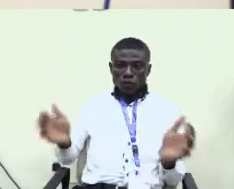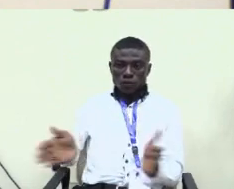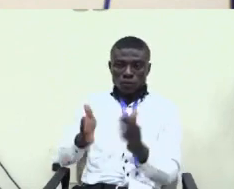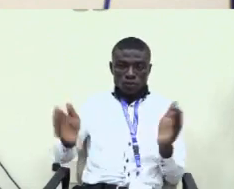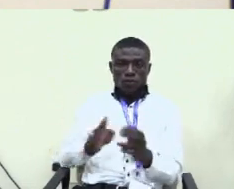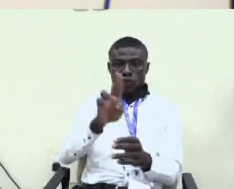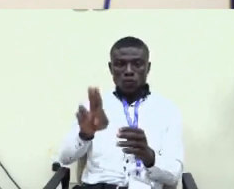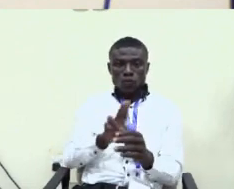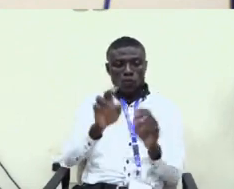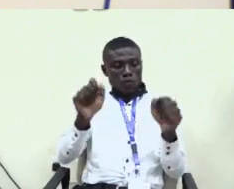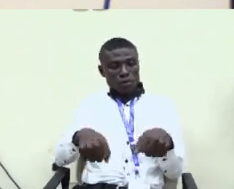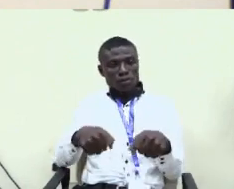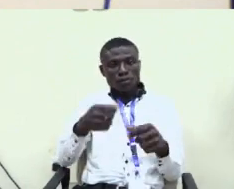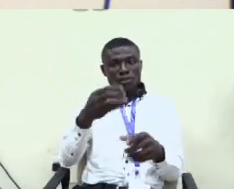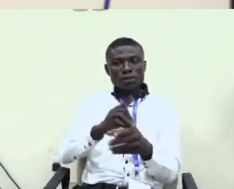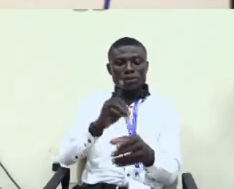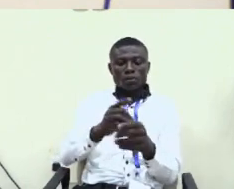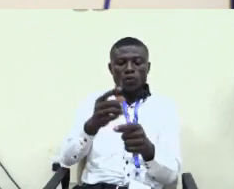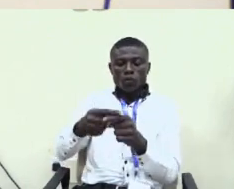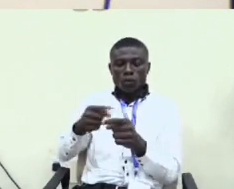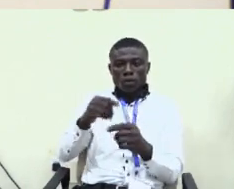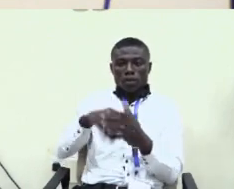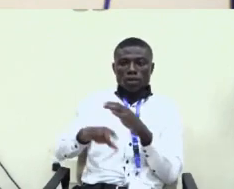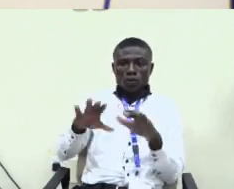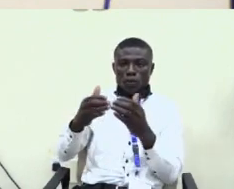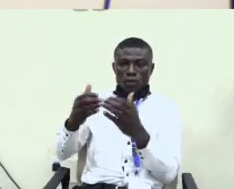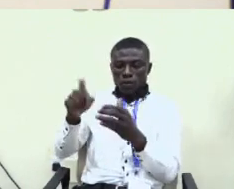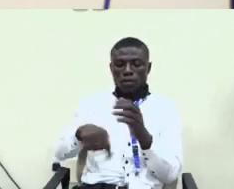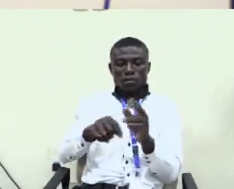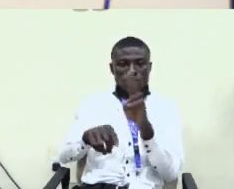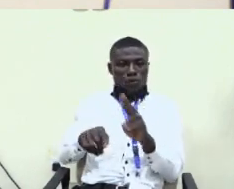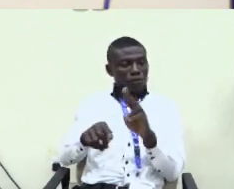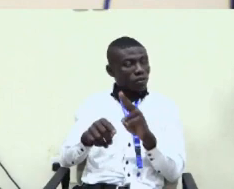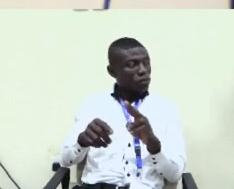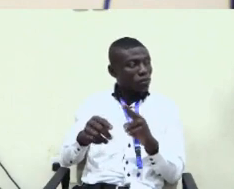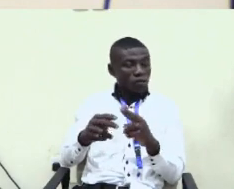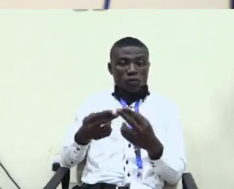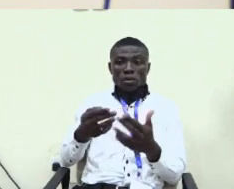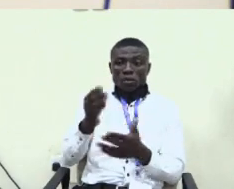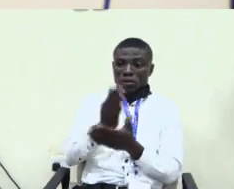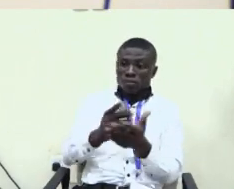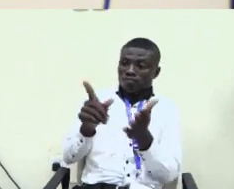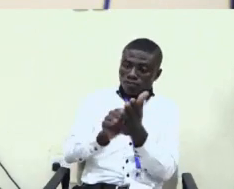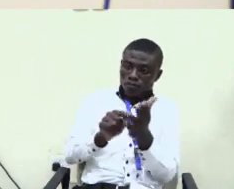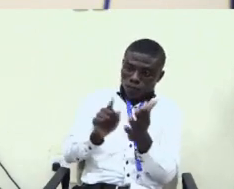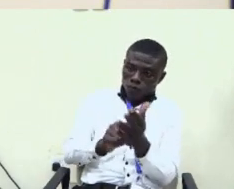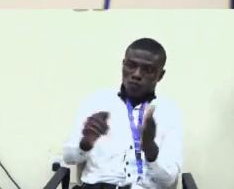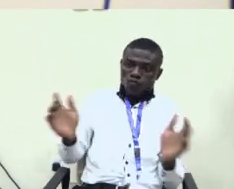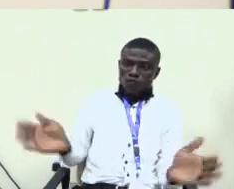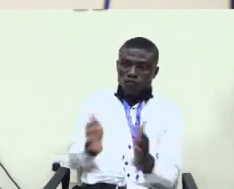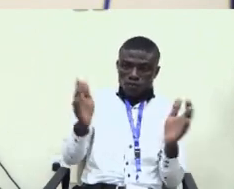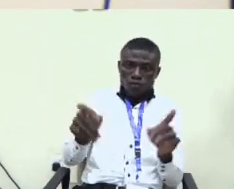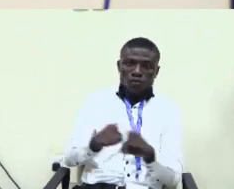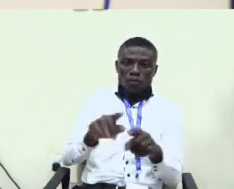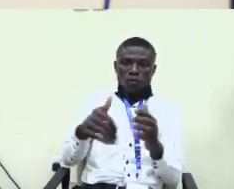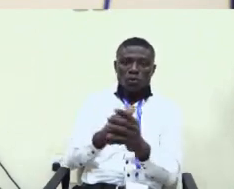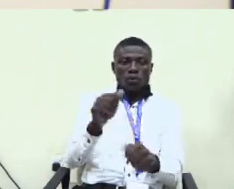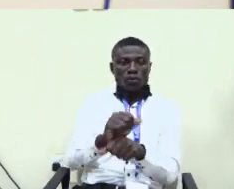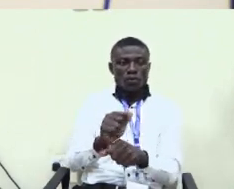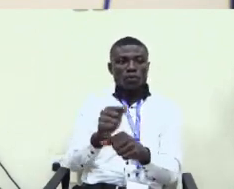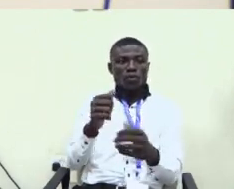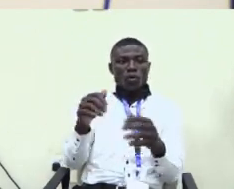of positive disability terminologies in the communities. Media houses are promoting this as well on